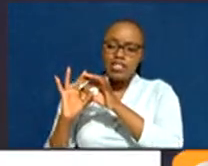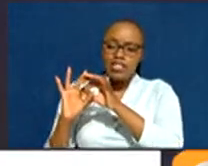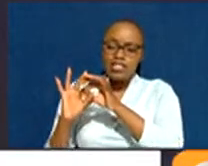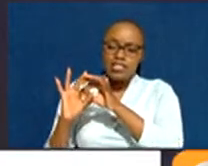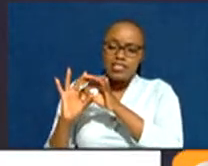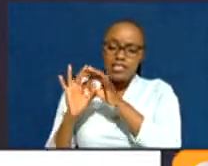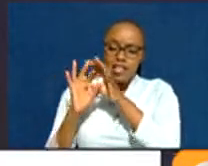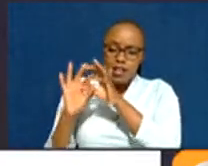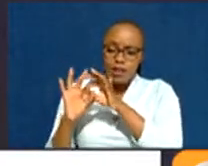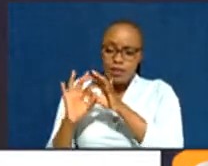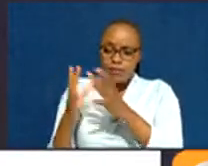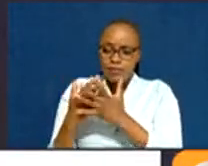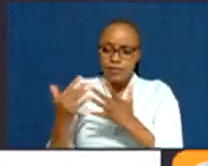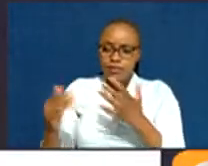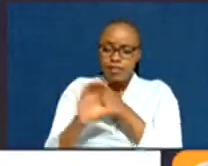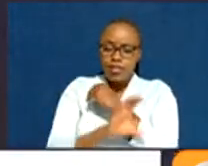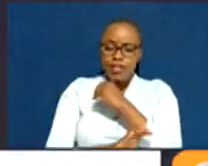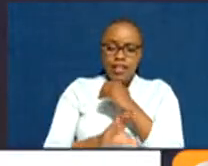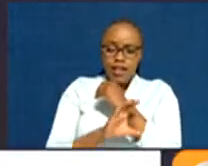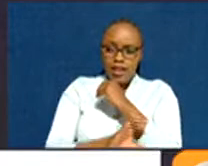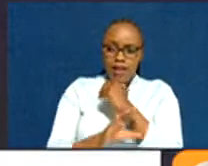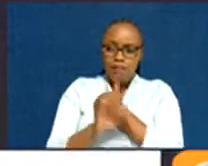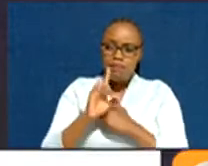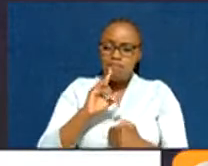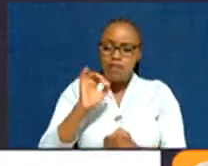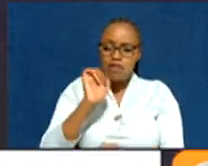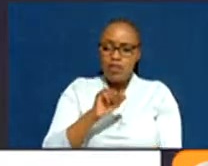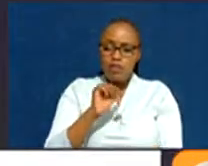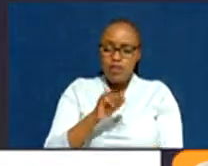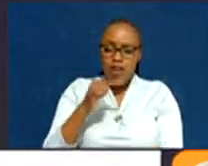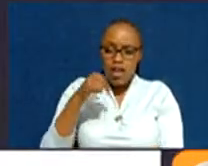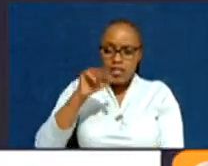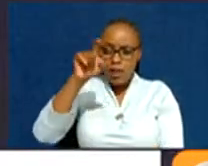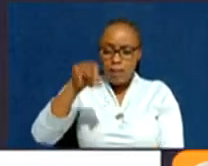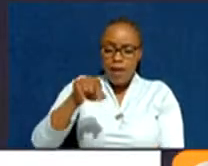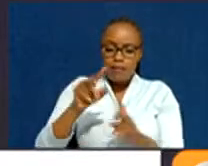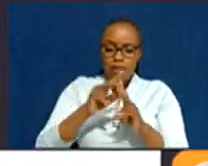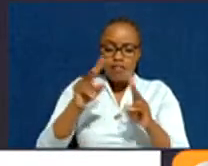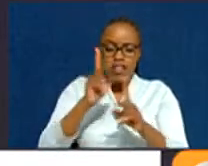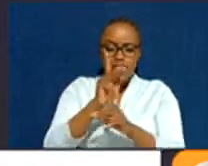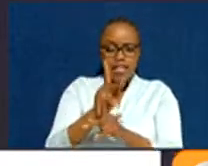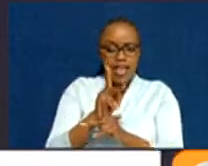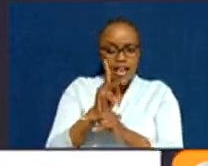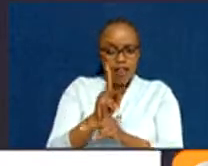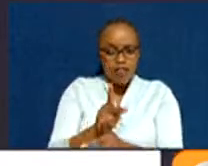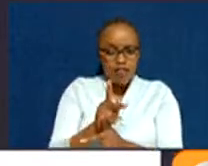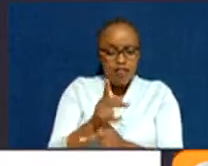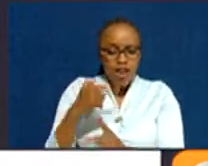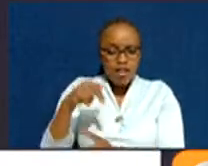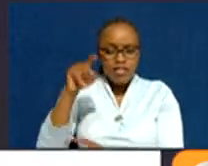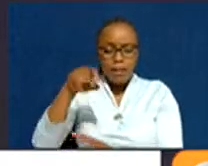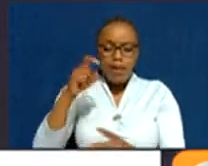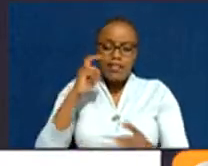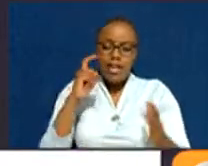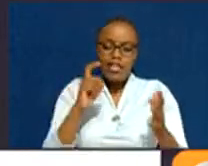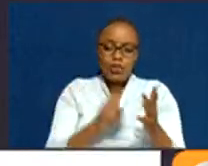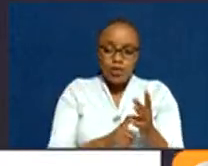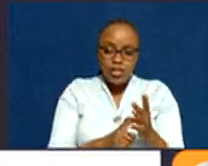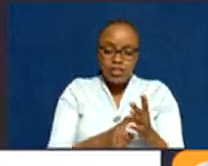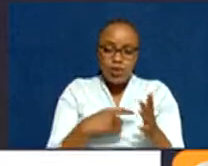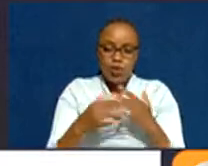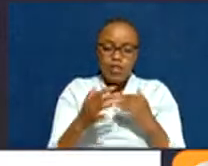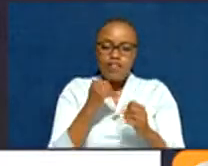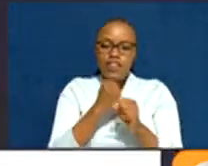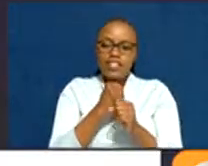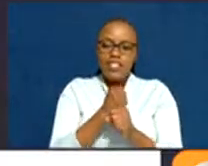exponent in this country, Dr. Nyairo, said, we really must be very careful that we must acknowledge that she did a